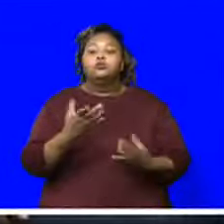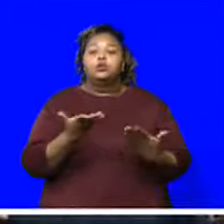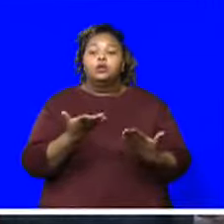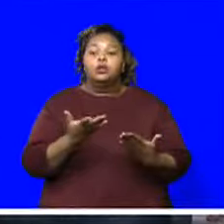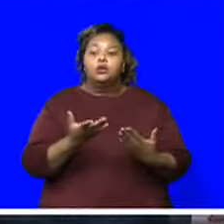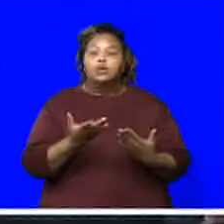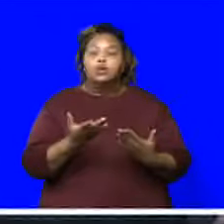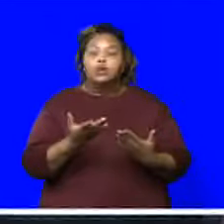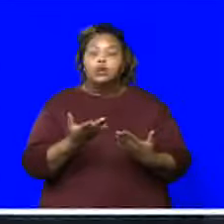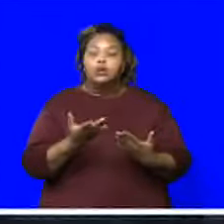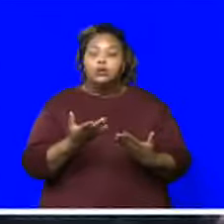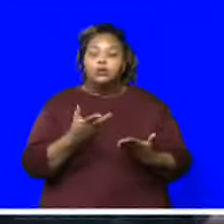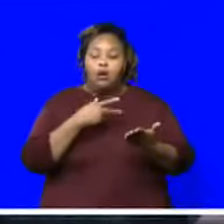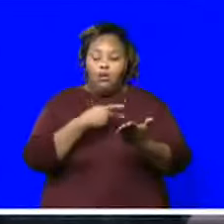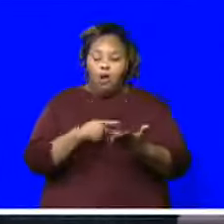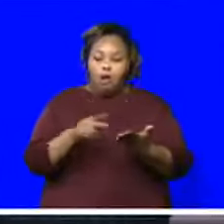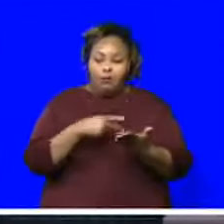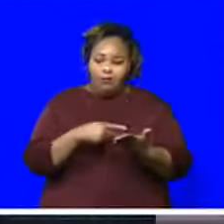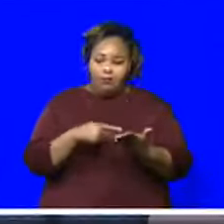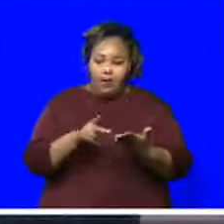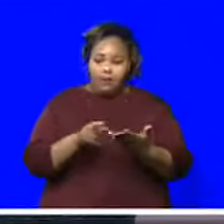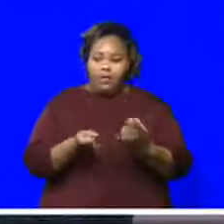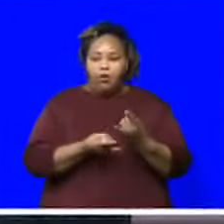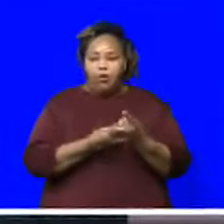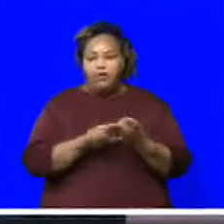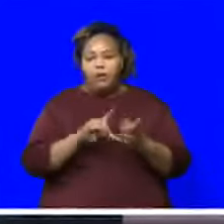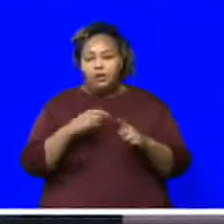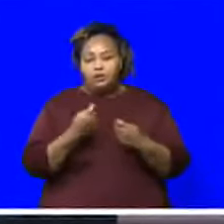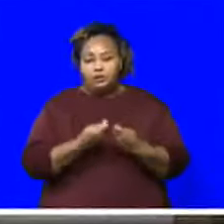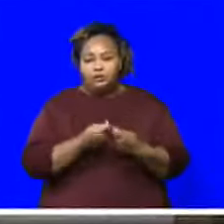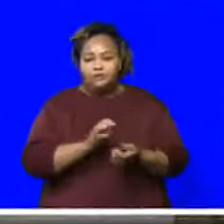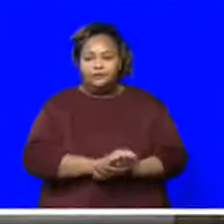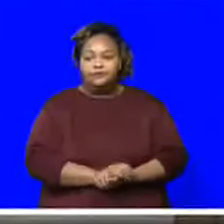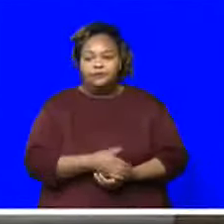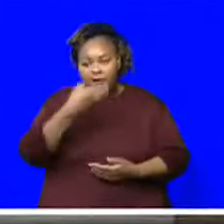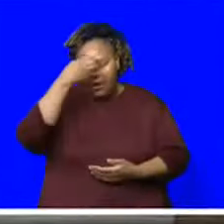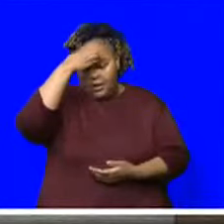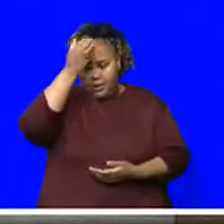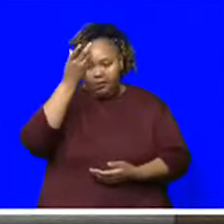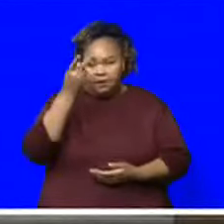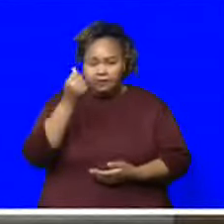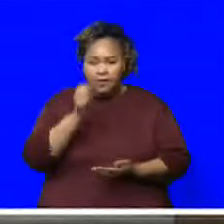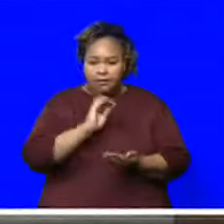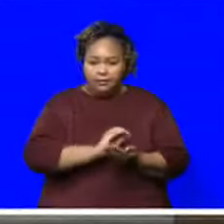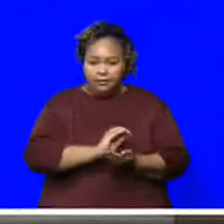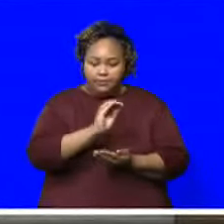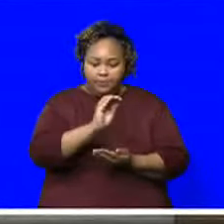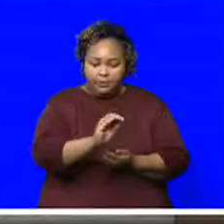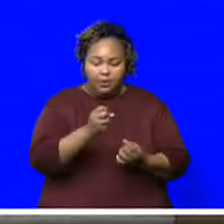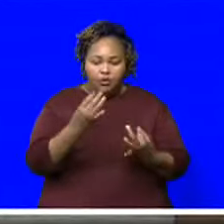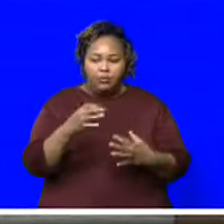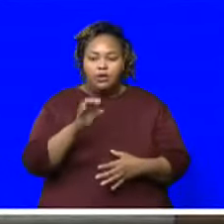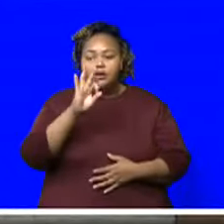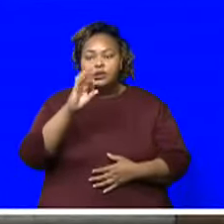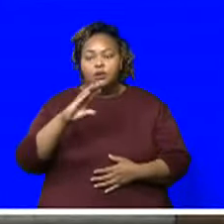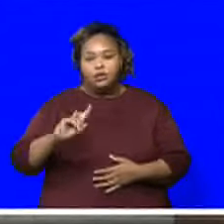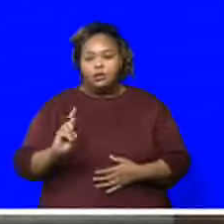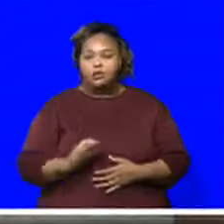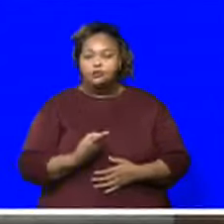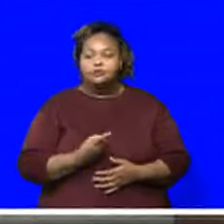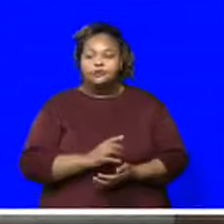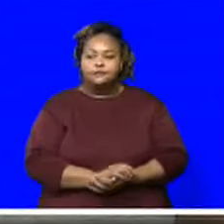that will be heading to Birmingham, with part of the budget, of course, government of Eswatini injecting in an amount of 300,000